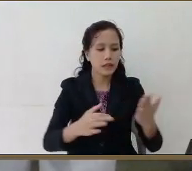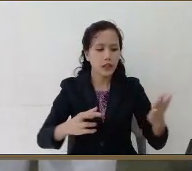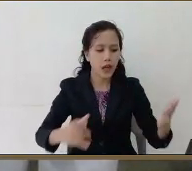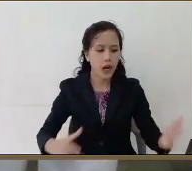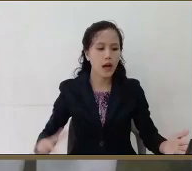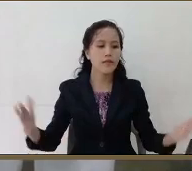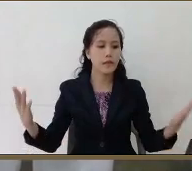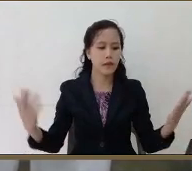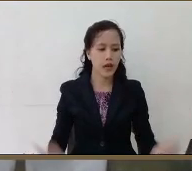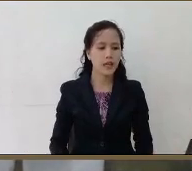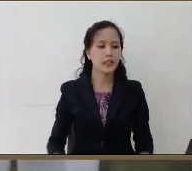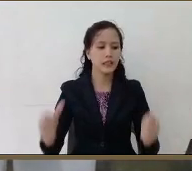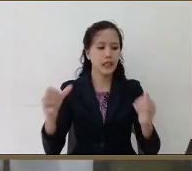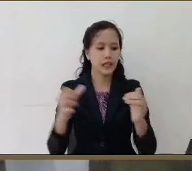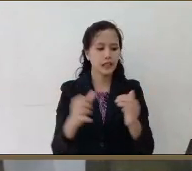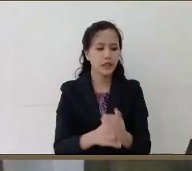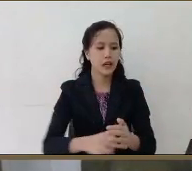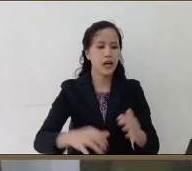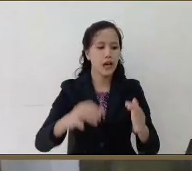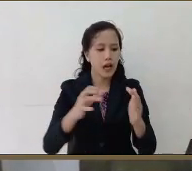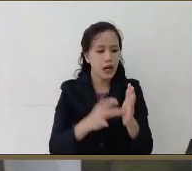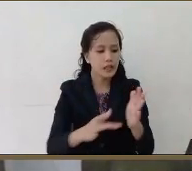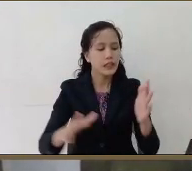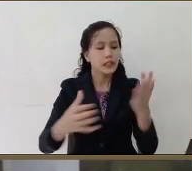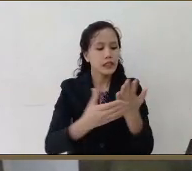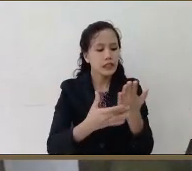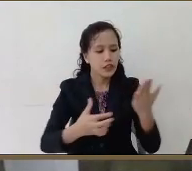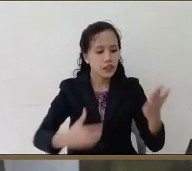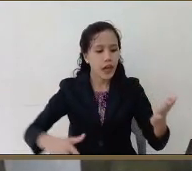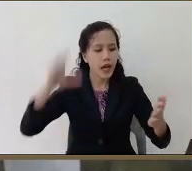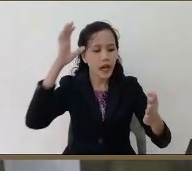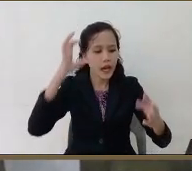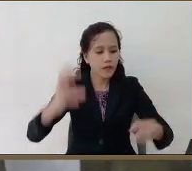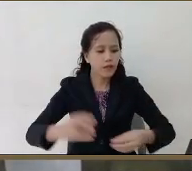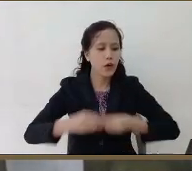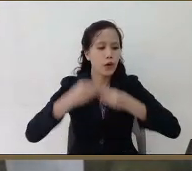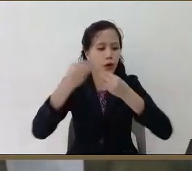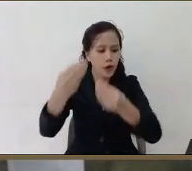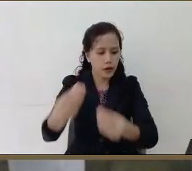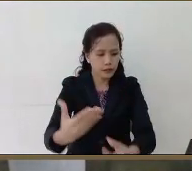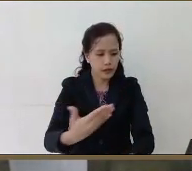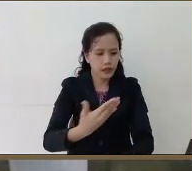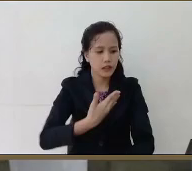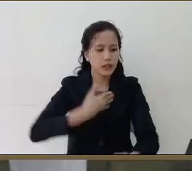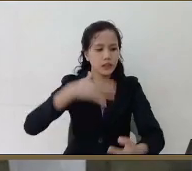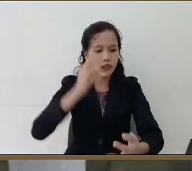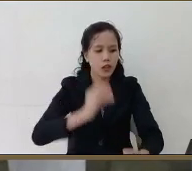drop of the blood, that blood he shed